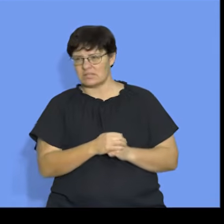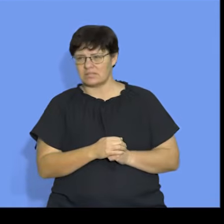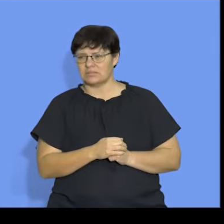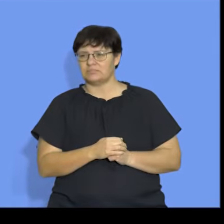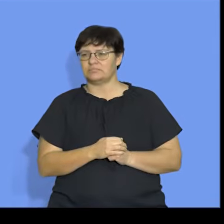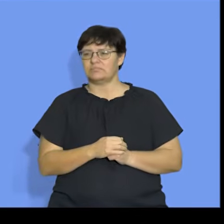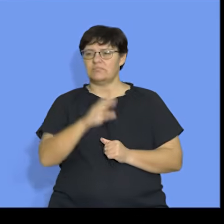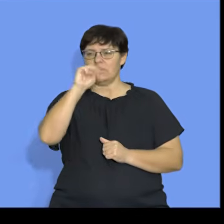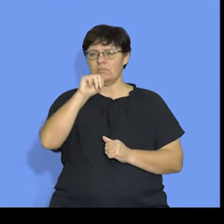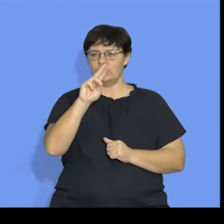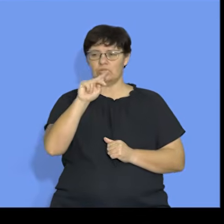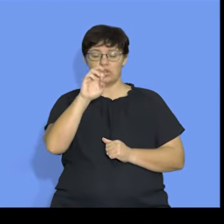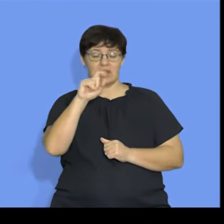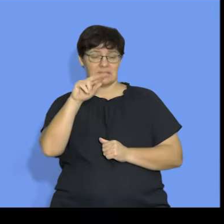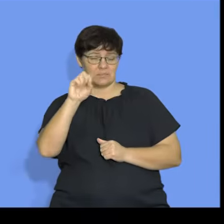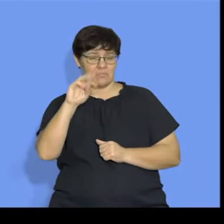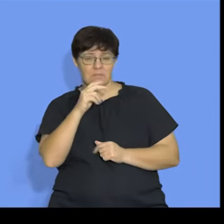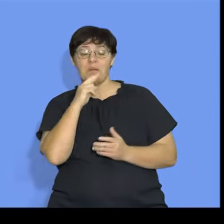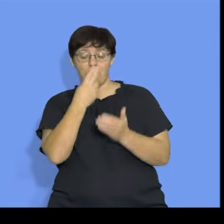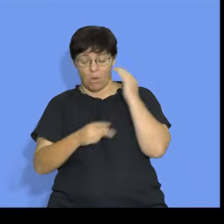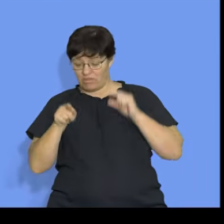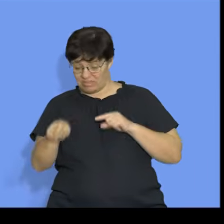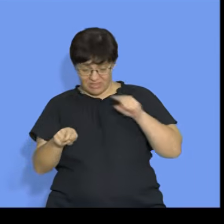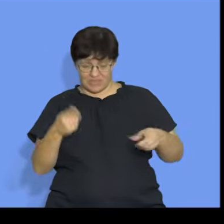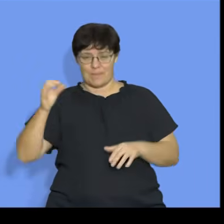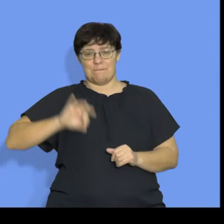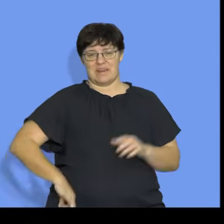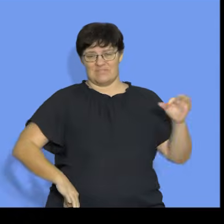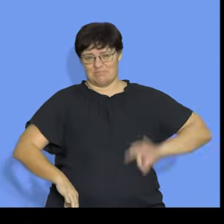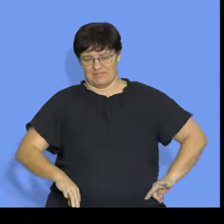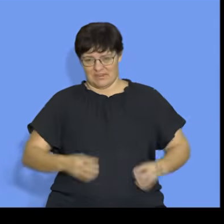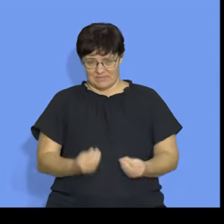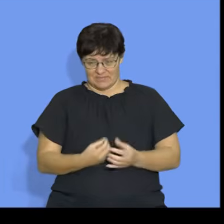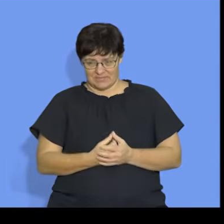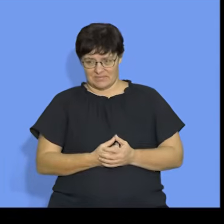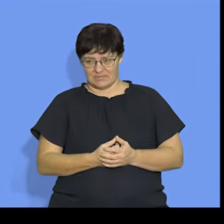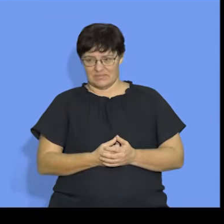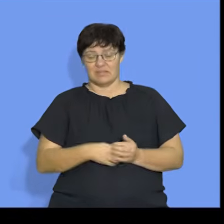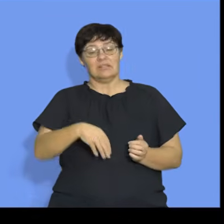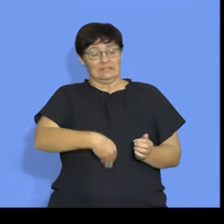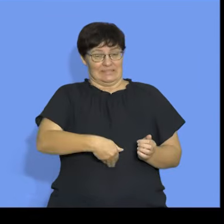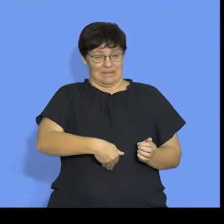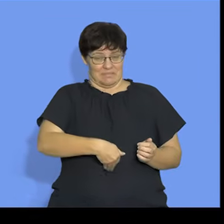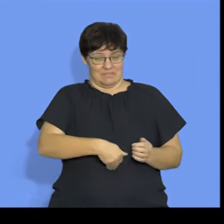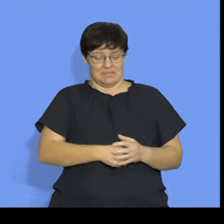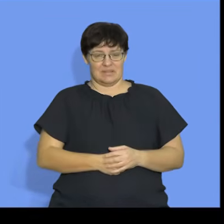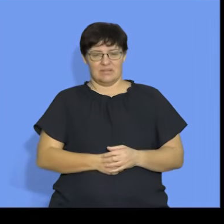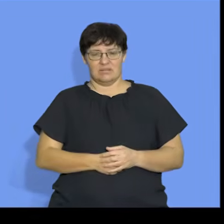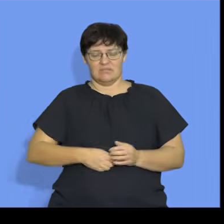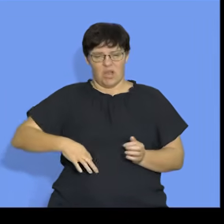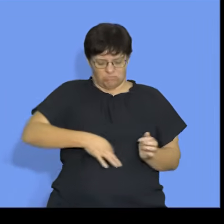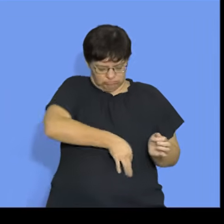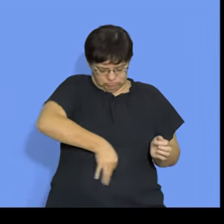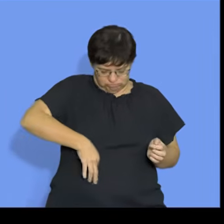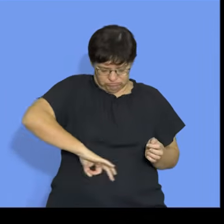mutualism, where both of the organisms benefit. Okay, guys, here in our tummies, not so much our stomachs, in our colons,